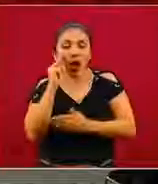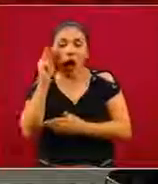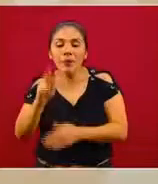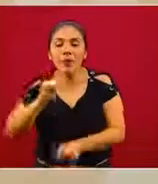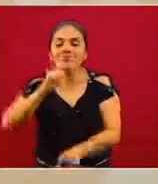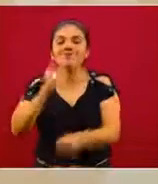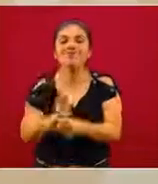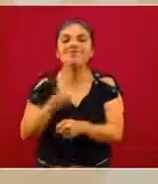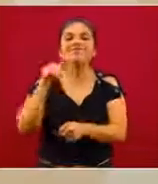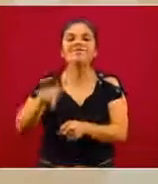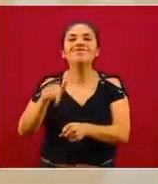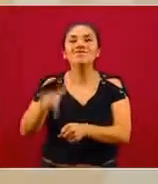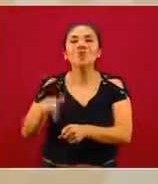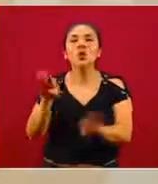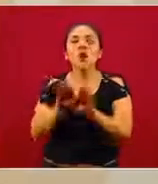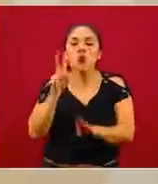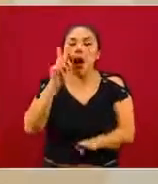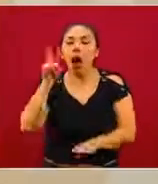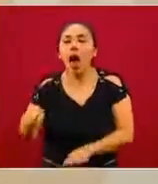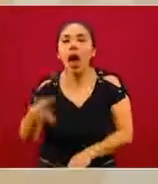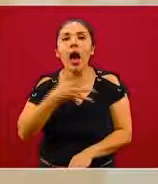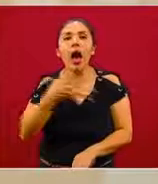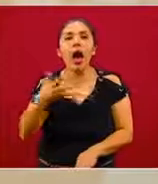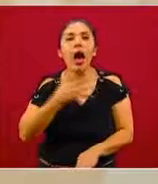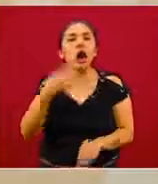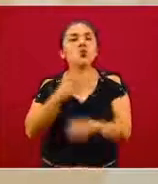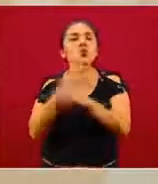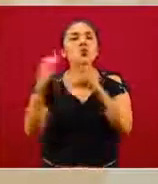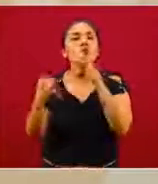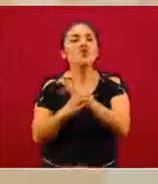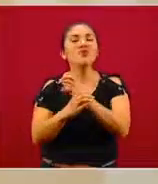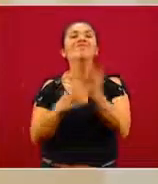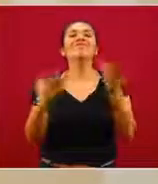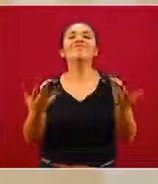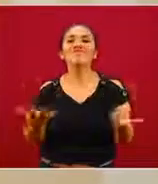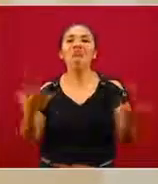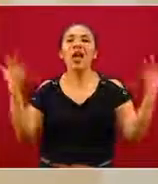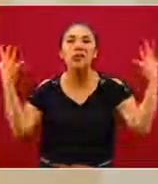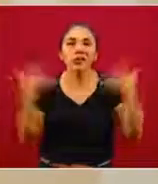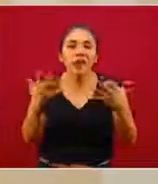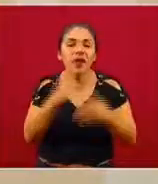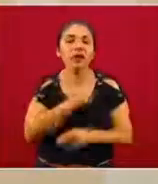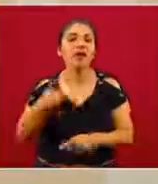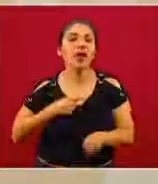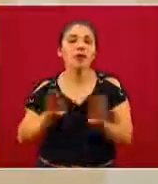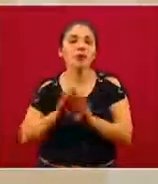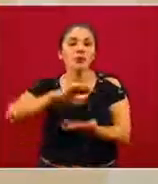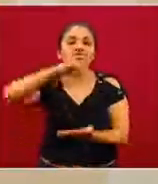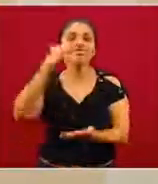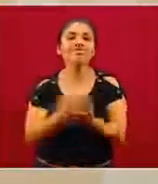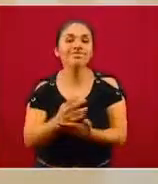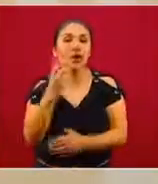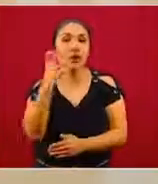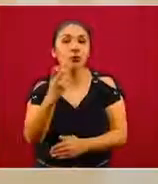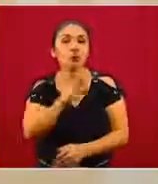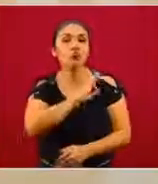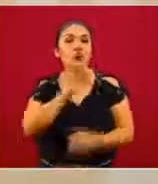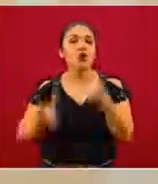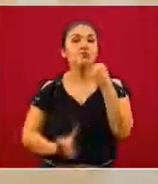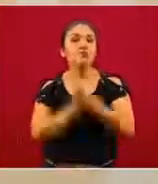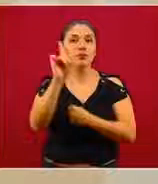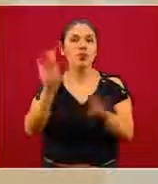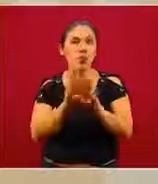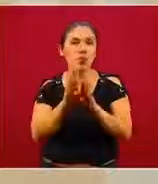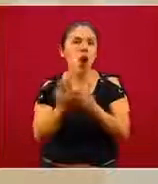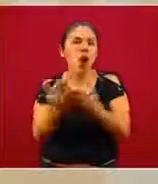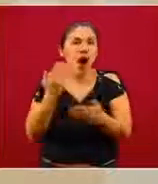la vida And pública, so a visibilizar many other estas areas of situaciones y society are tratar becoming también more visible de because poner un of this. freno And so a we los need to efectos que put a puede tener, que stop ya se to